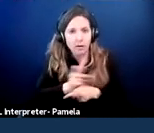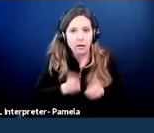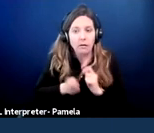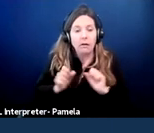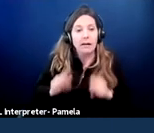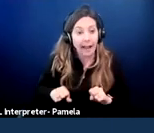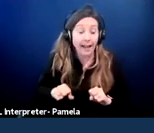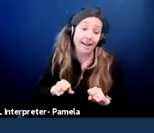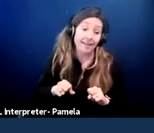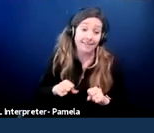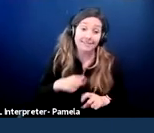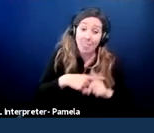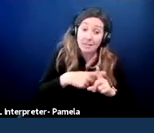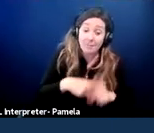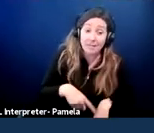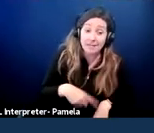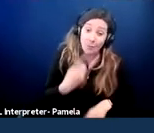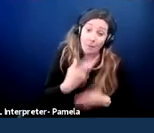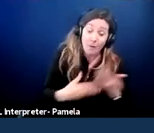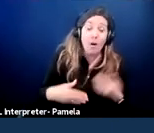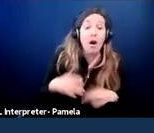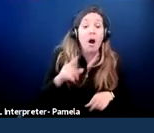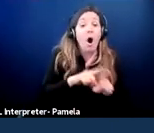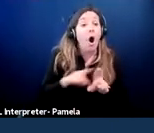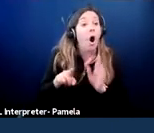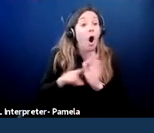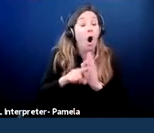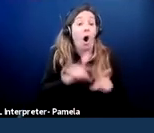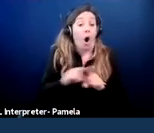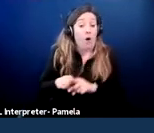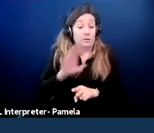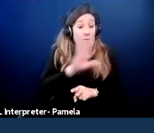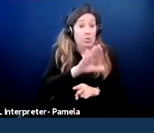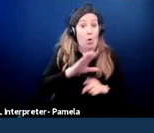is you might even pivot your target market because of funding